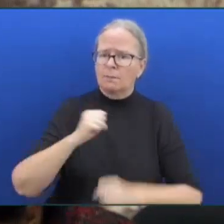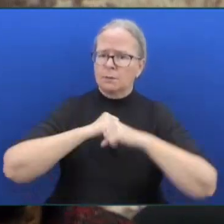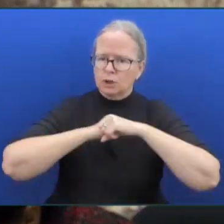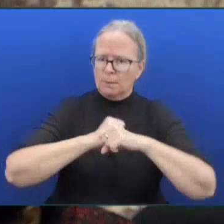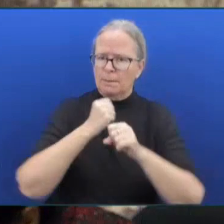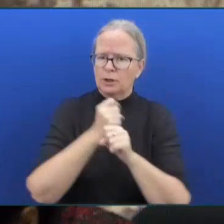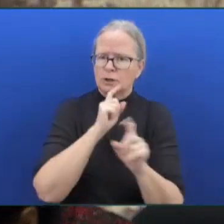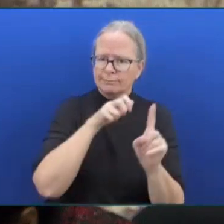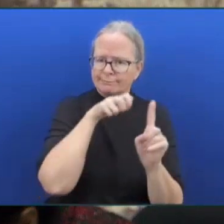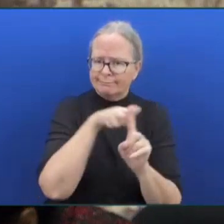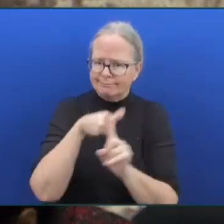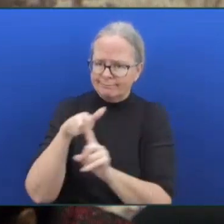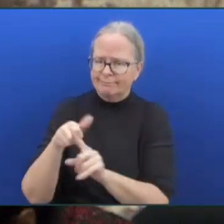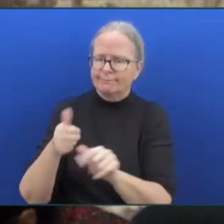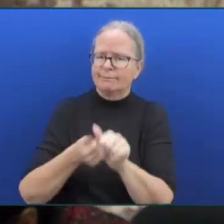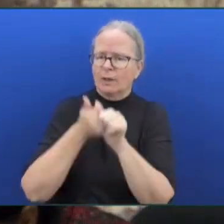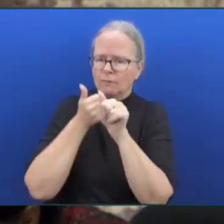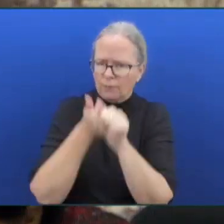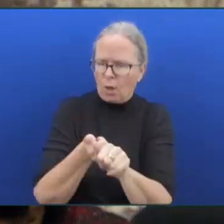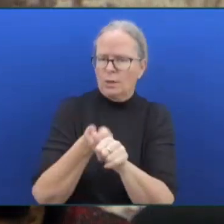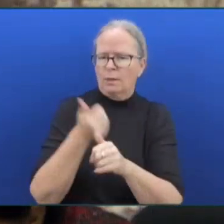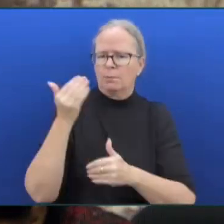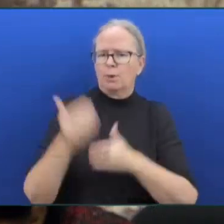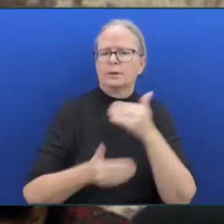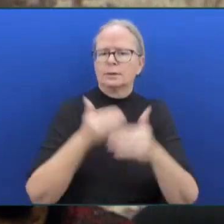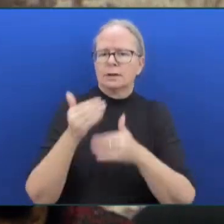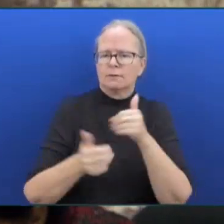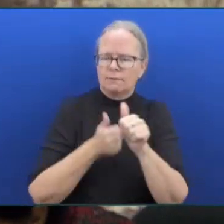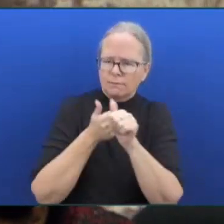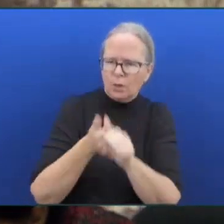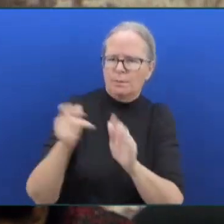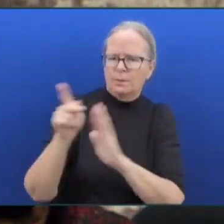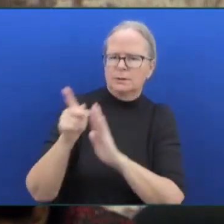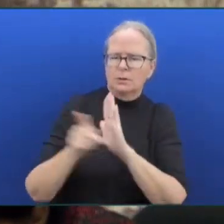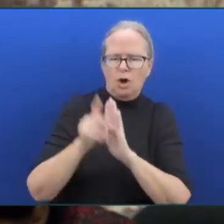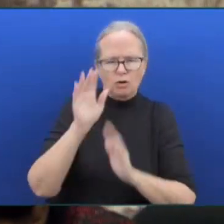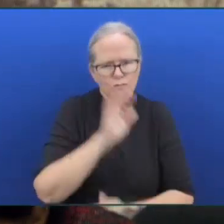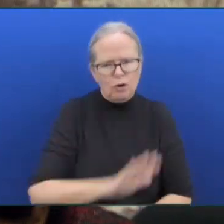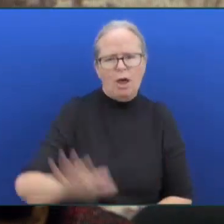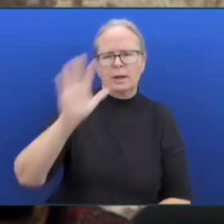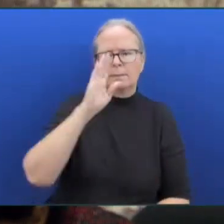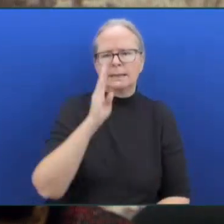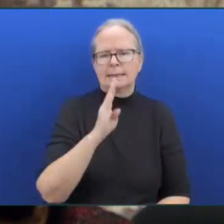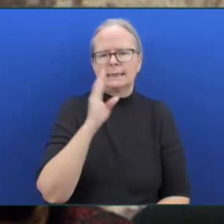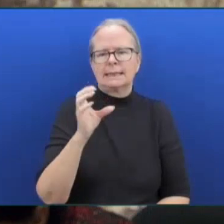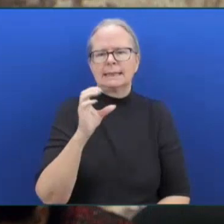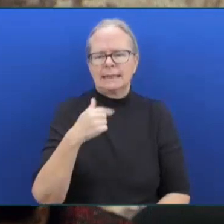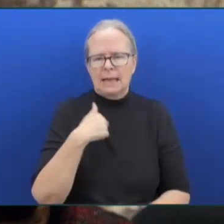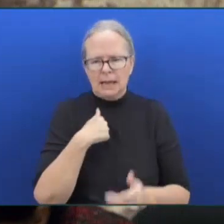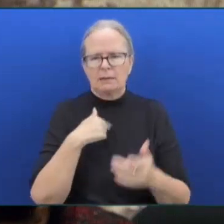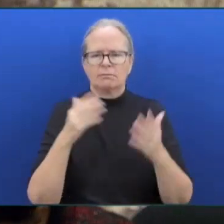whole of the province. I'm absolutely determined, Honourable Speaker, to make sure that we make all of these